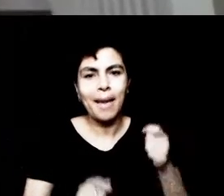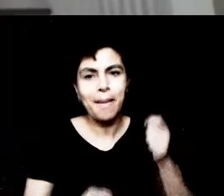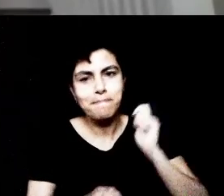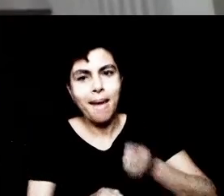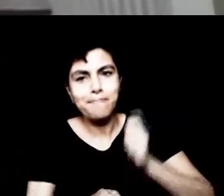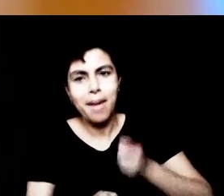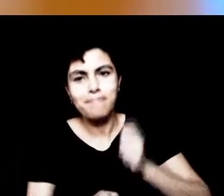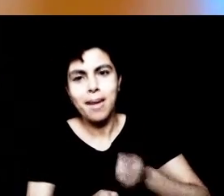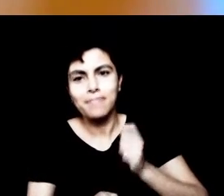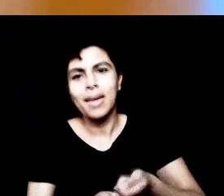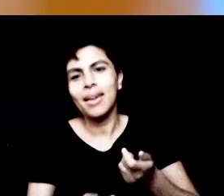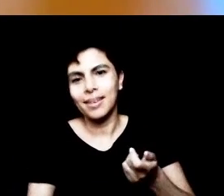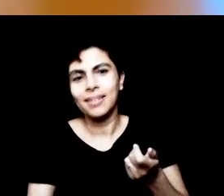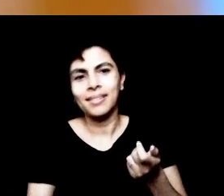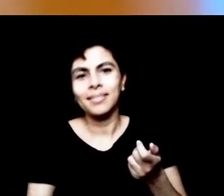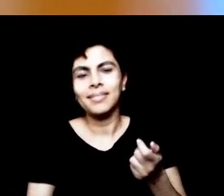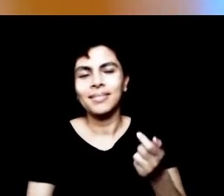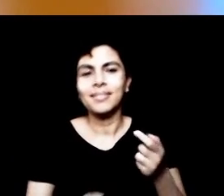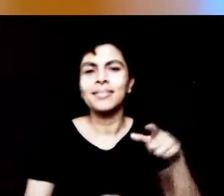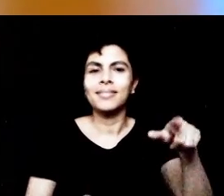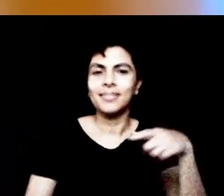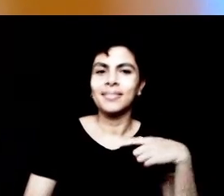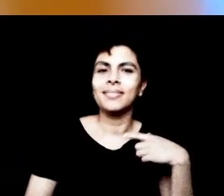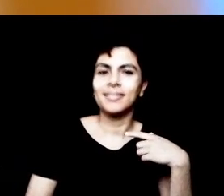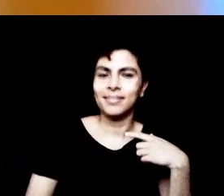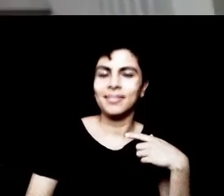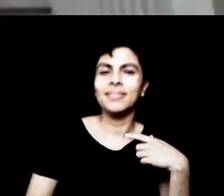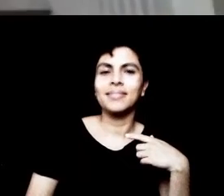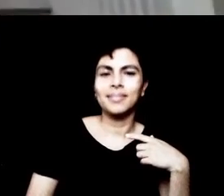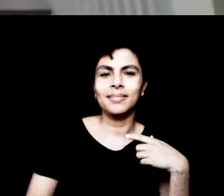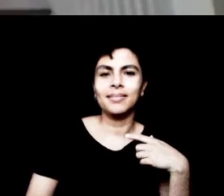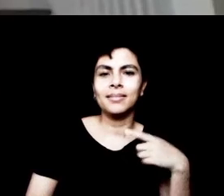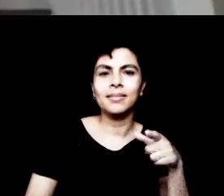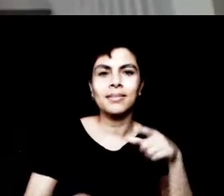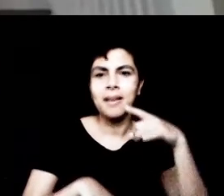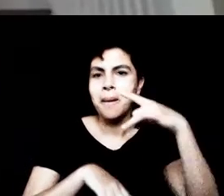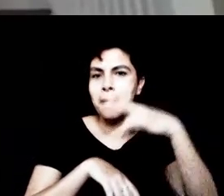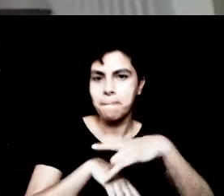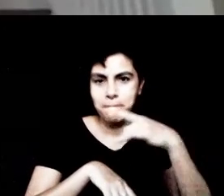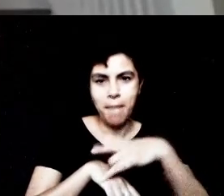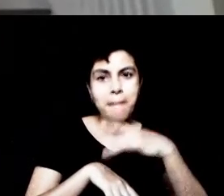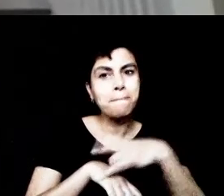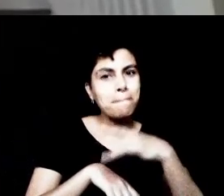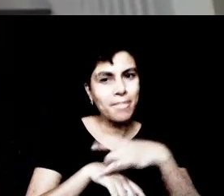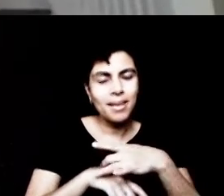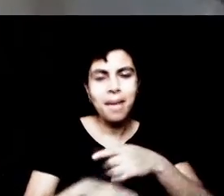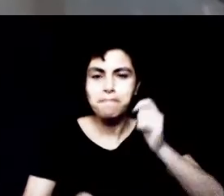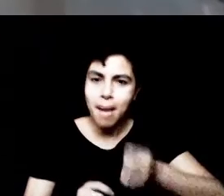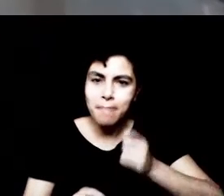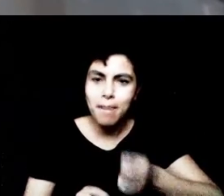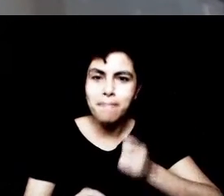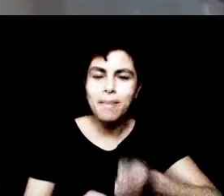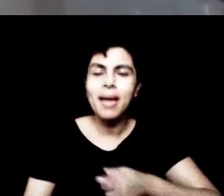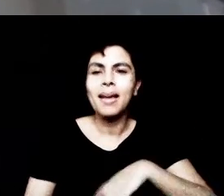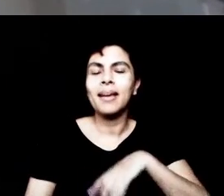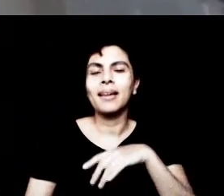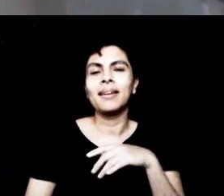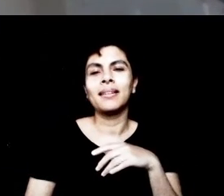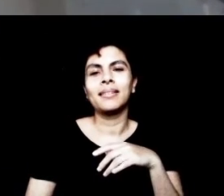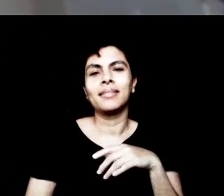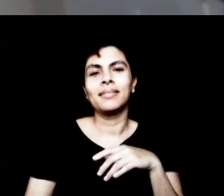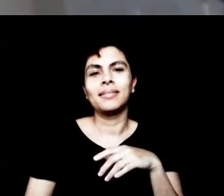into. Pumpkin. Yeah, pumpkin is super fun I was to about to interject pumpkin. It's a great time of year for that.